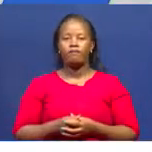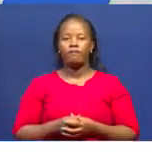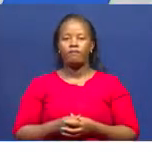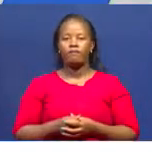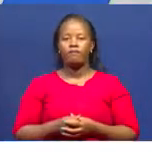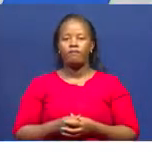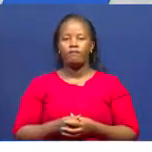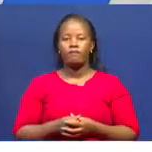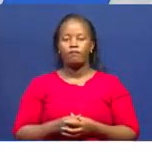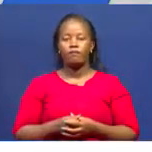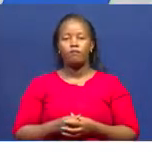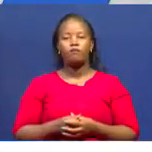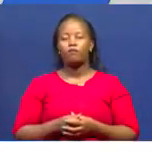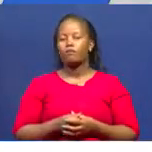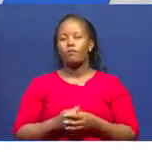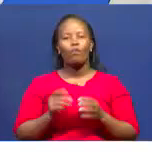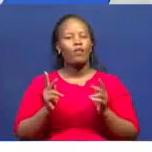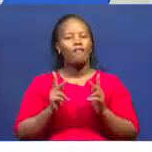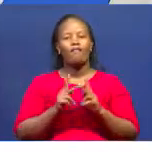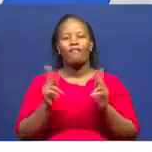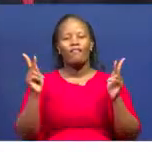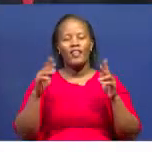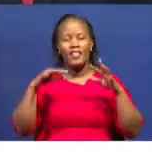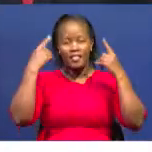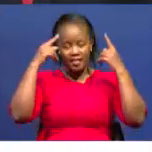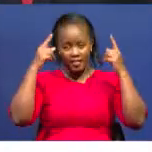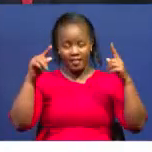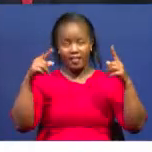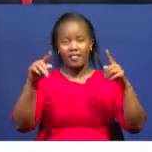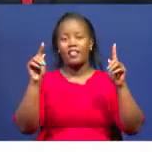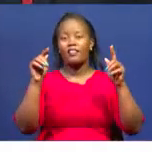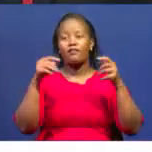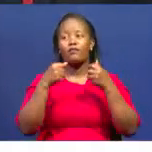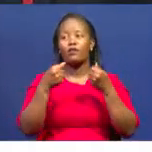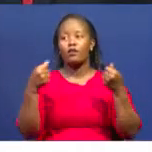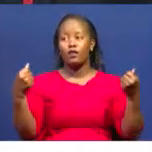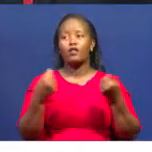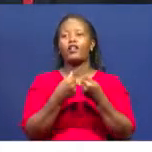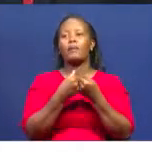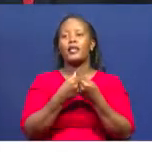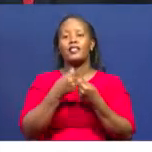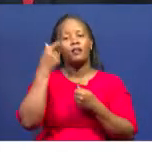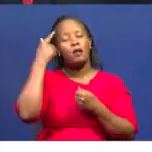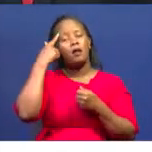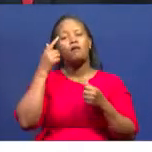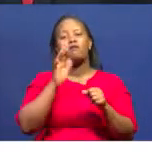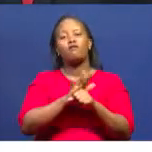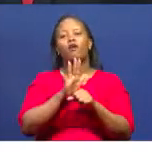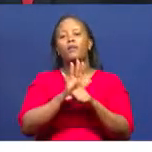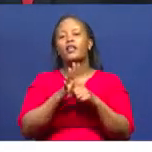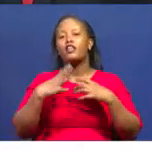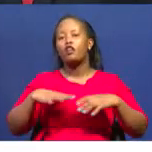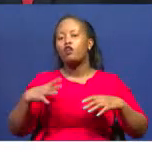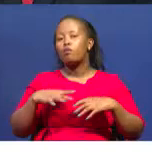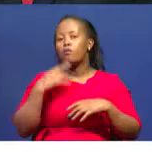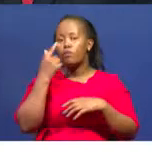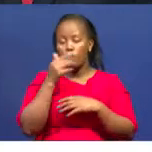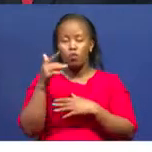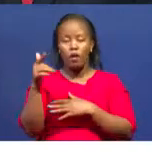Yeah, it was a very successful tournament for people who have followed rugby